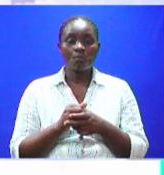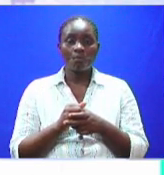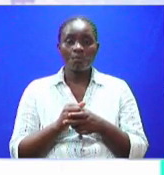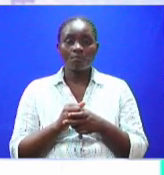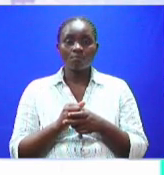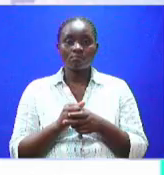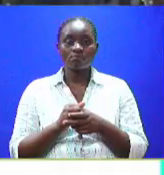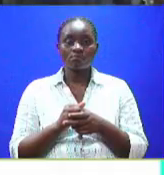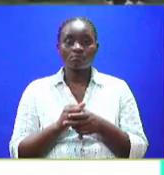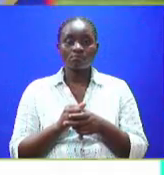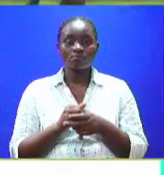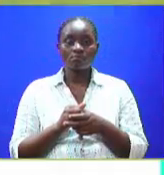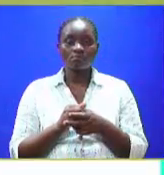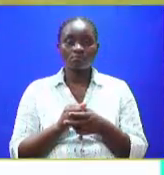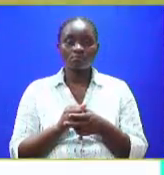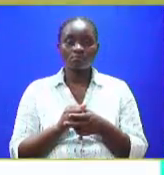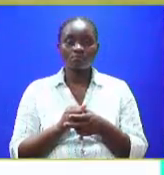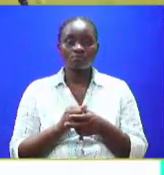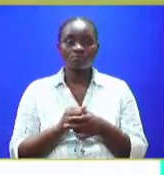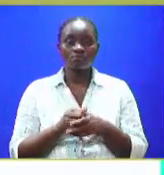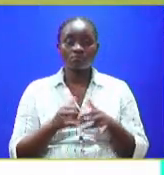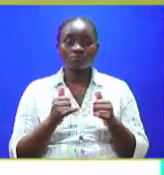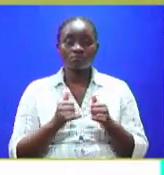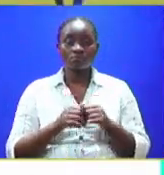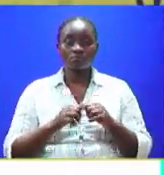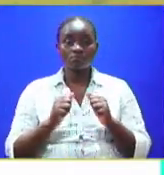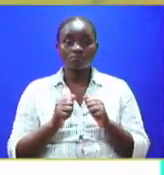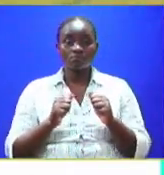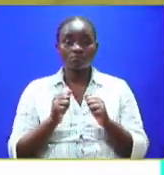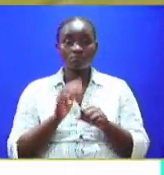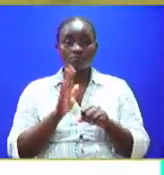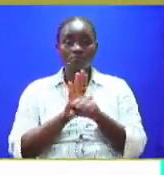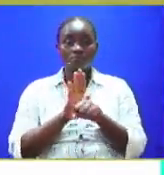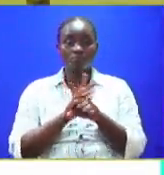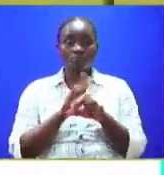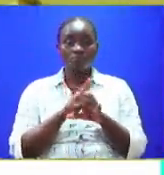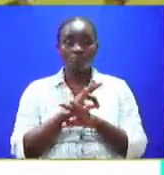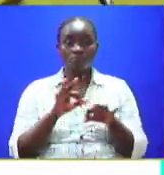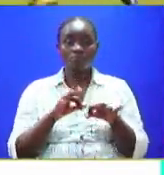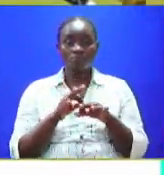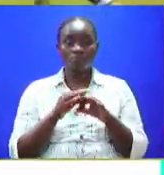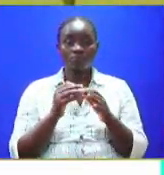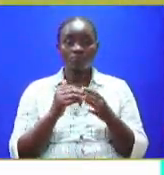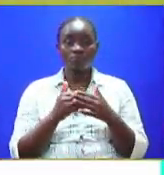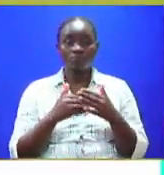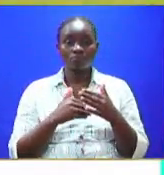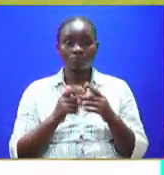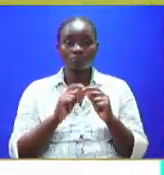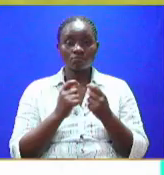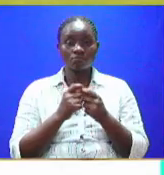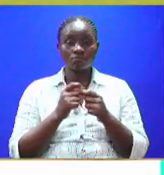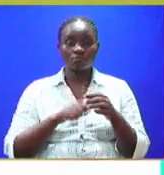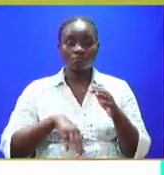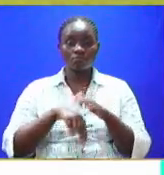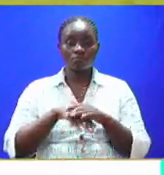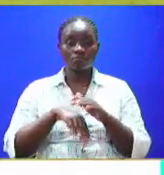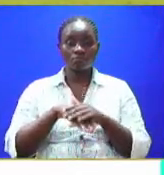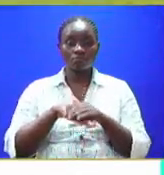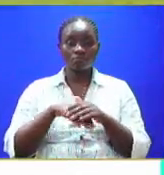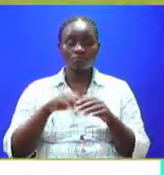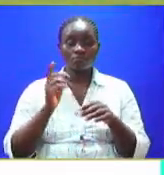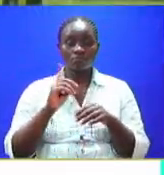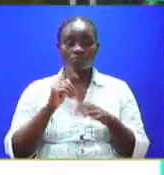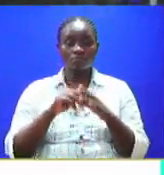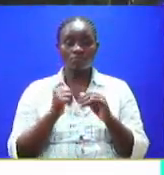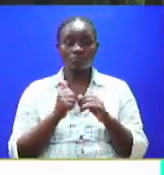obwemen ni gobe tomogo komonene asegeti igiatombe maiga yechitimu chinko yokonyara libagari abene yoko gosori ya ase